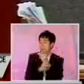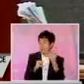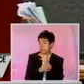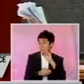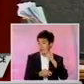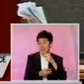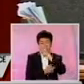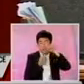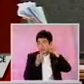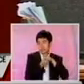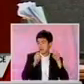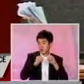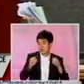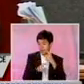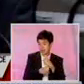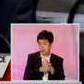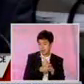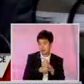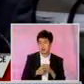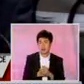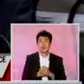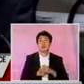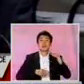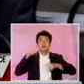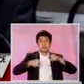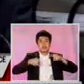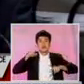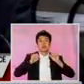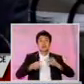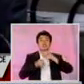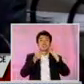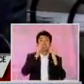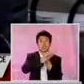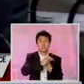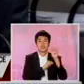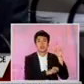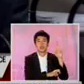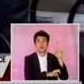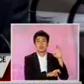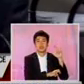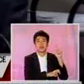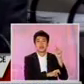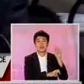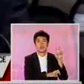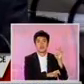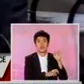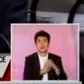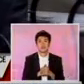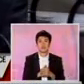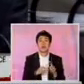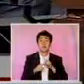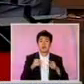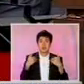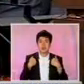mathematically exact yun. Yes. It is relative, Your Honor. Okay. Oh, yun. But in the schedule of market values, there's a